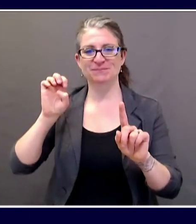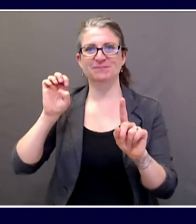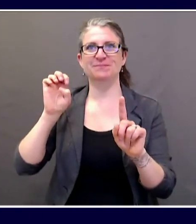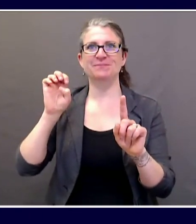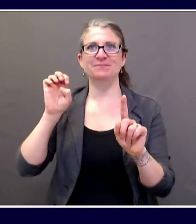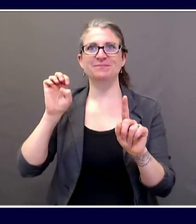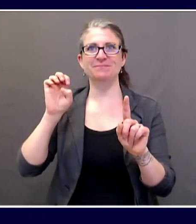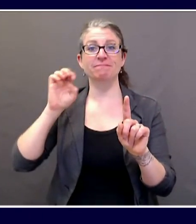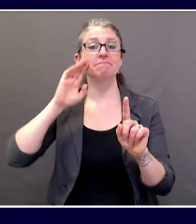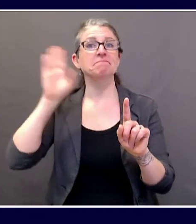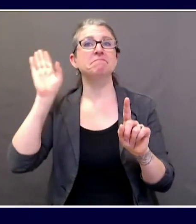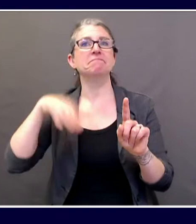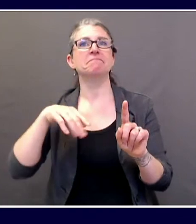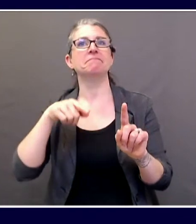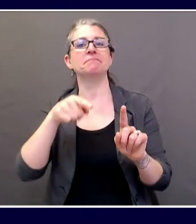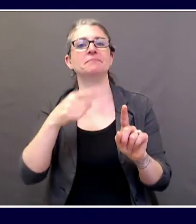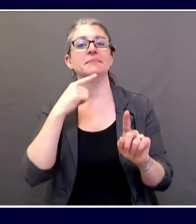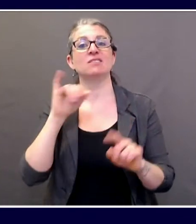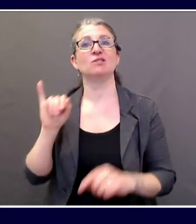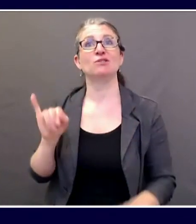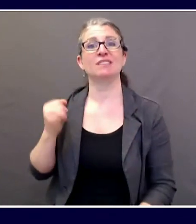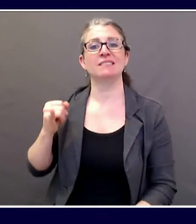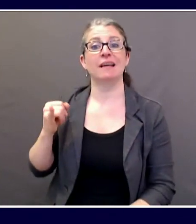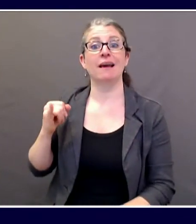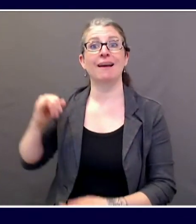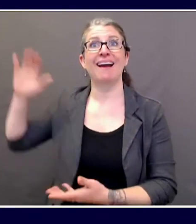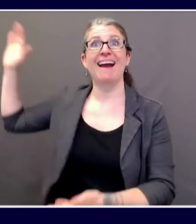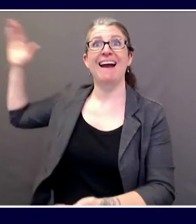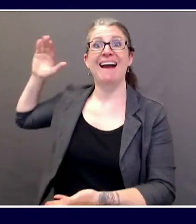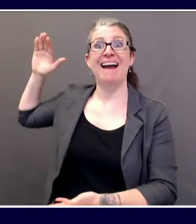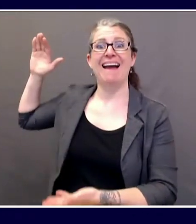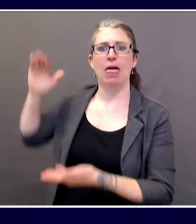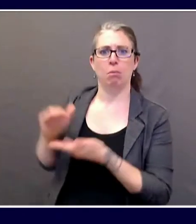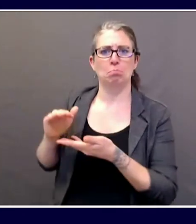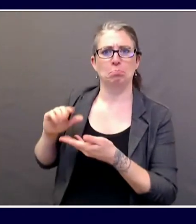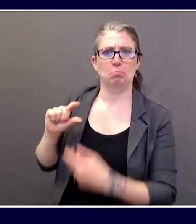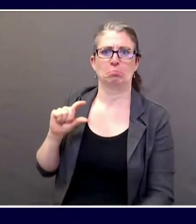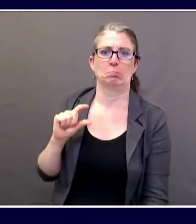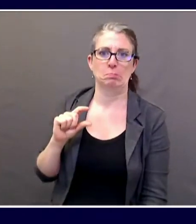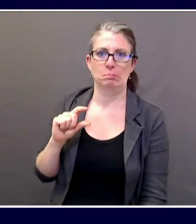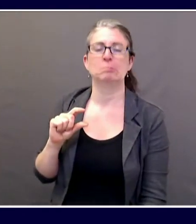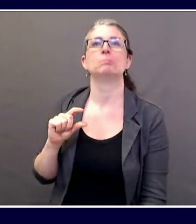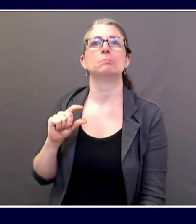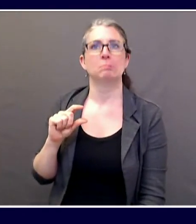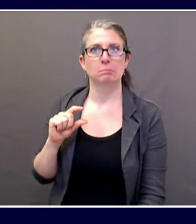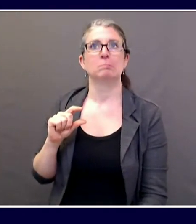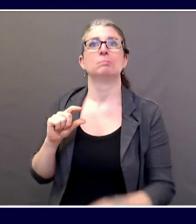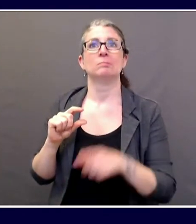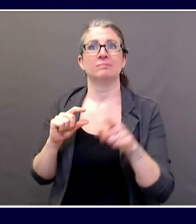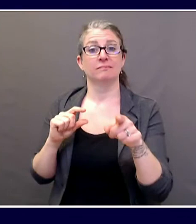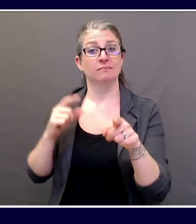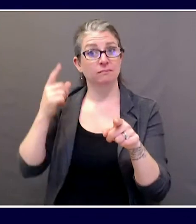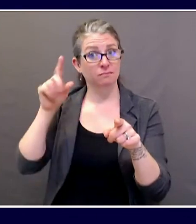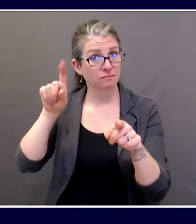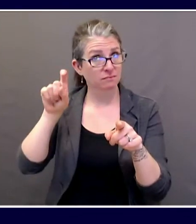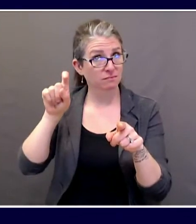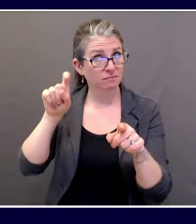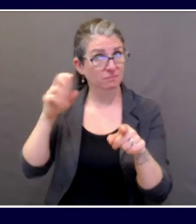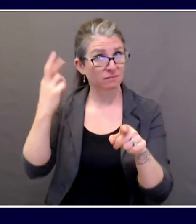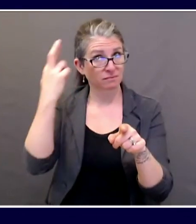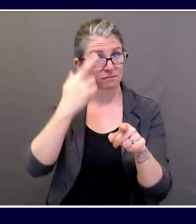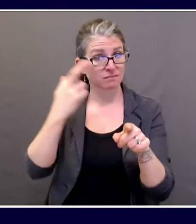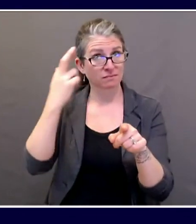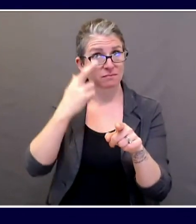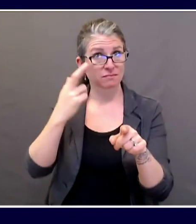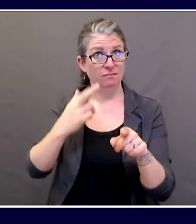an increase, or it sounds like it's going to be even a decrease in the retail pharmacy program. So I guess I'm